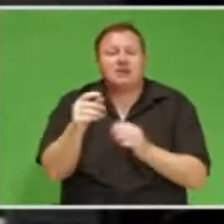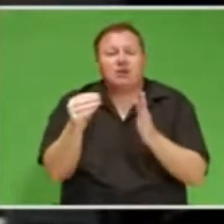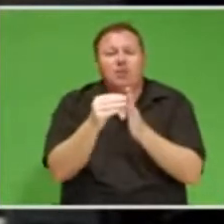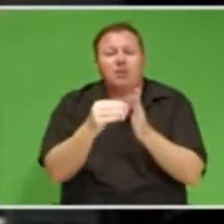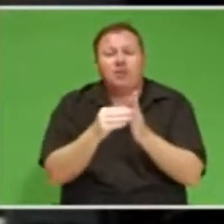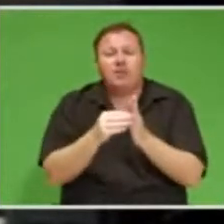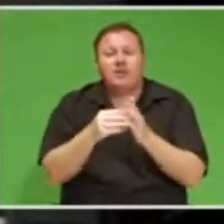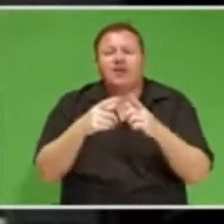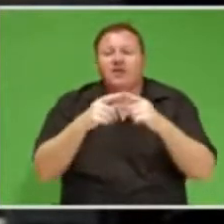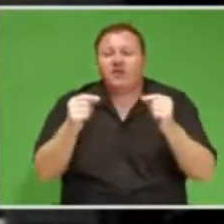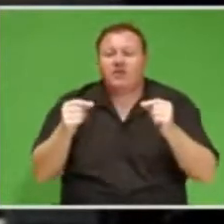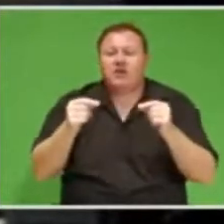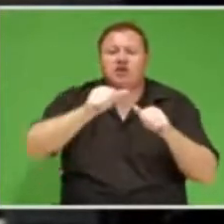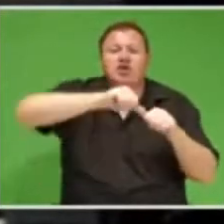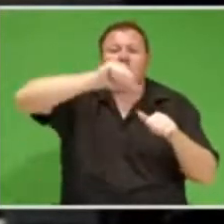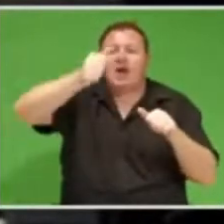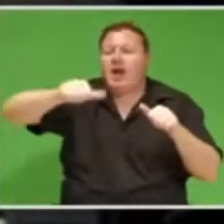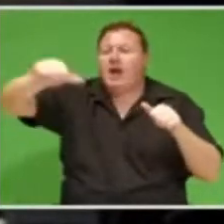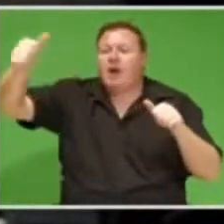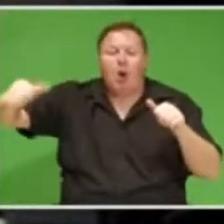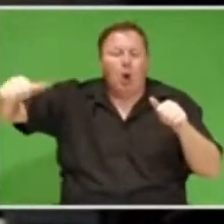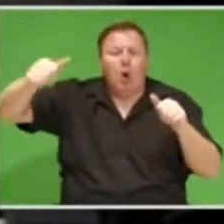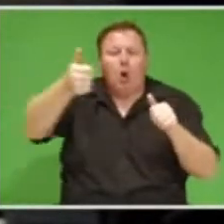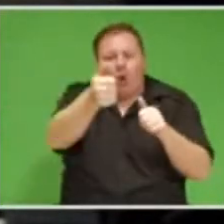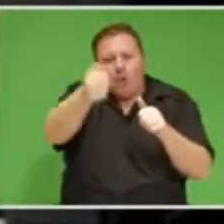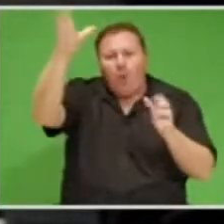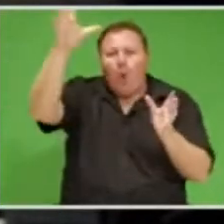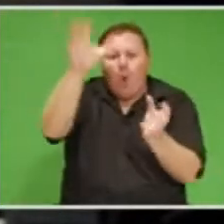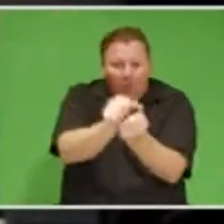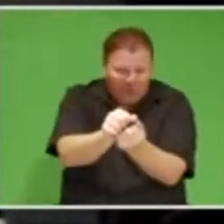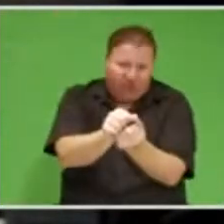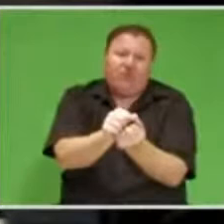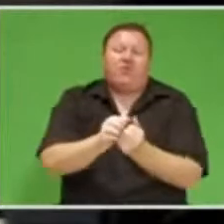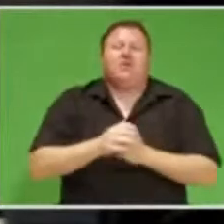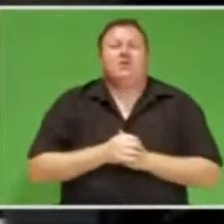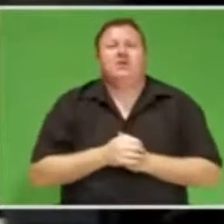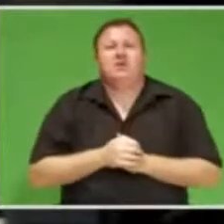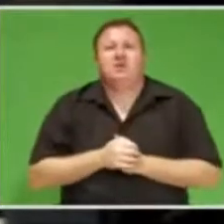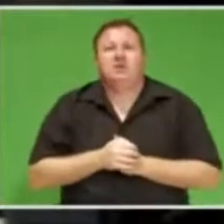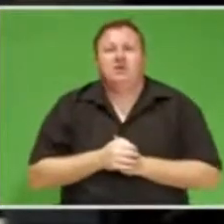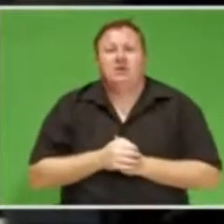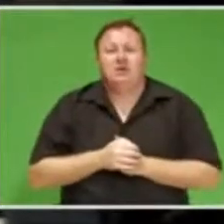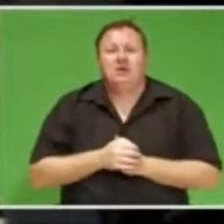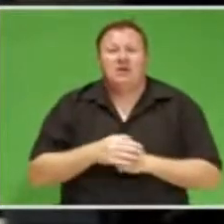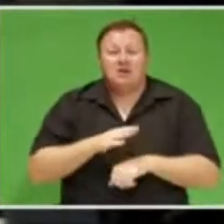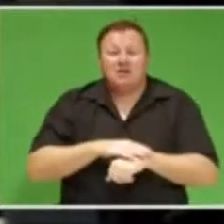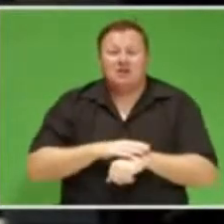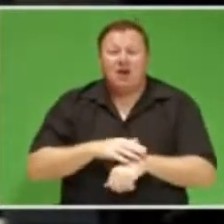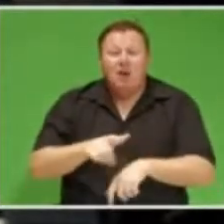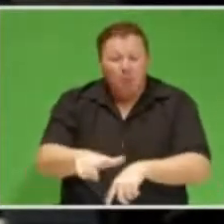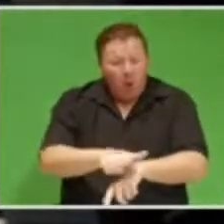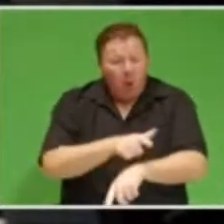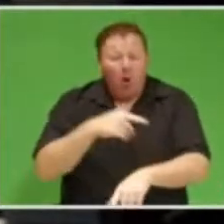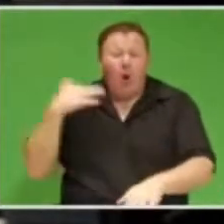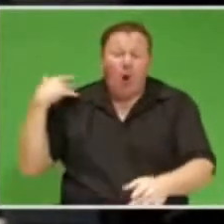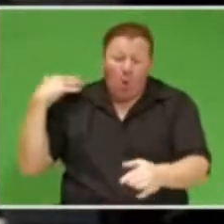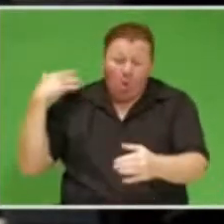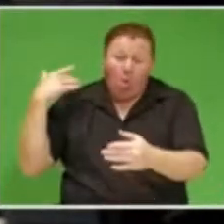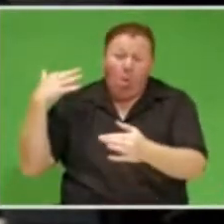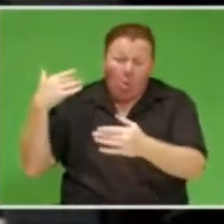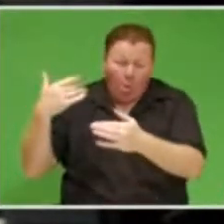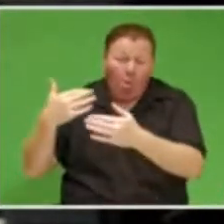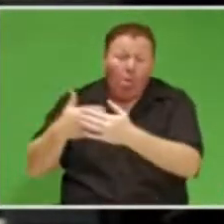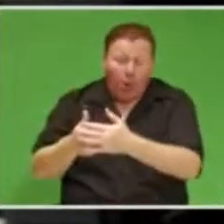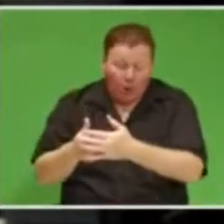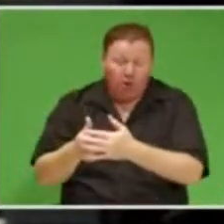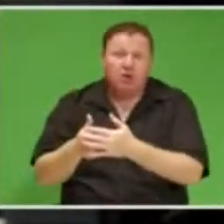off of analog transmission. This has taken quite a long time, but